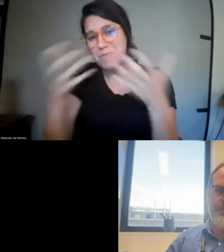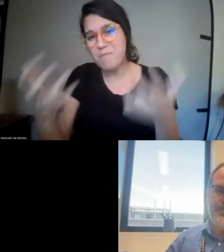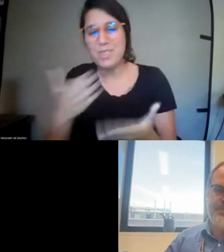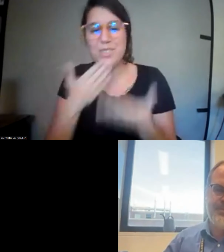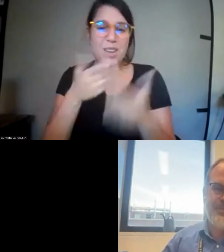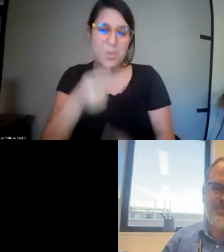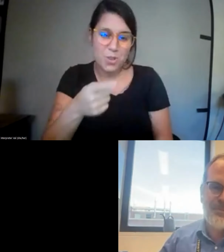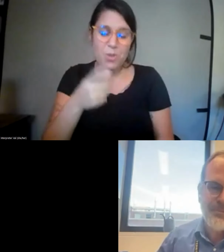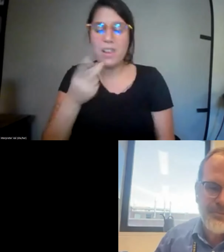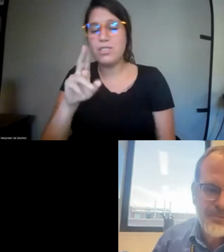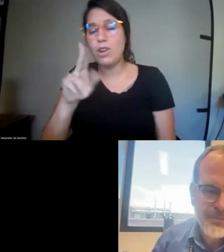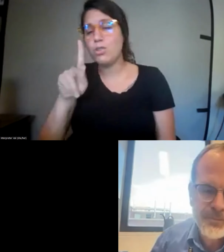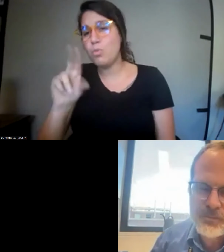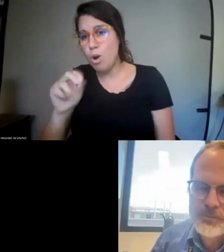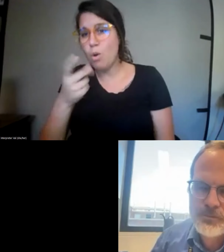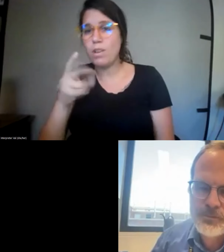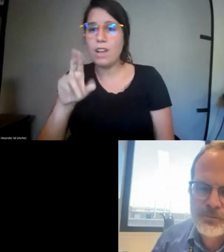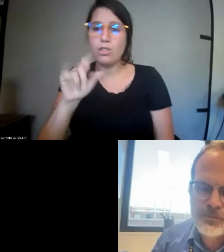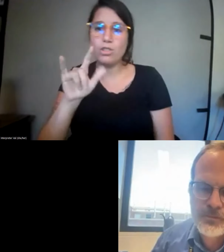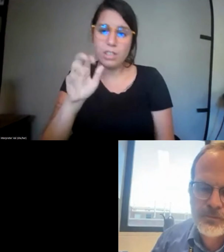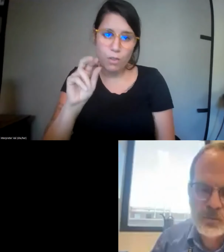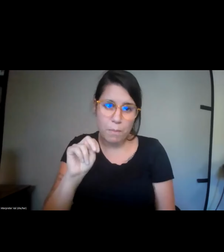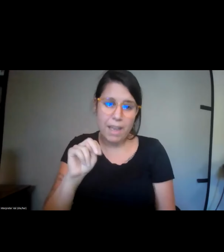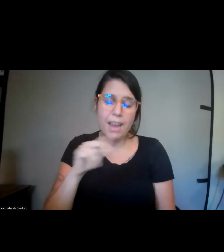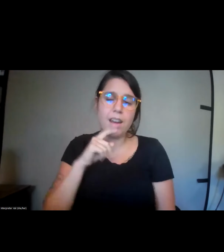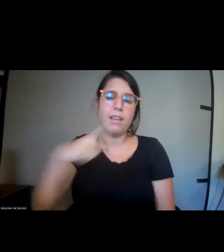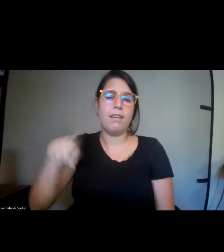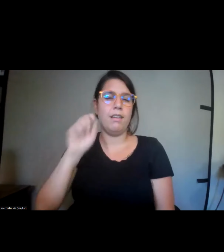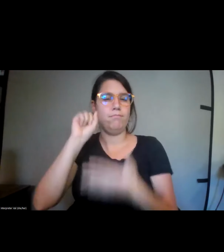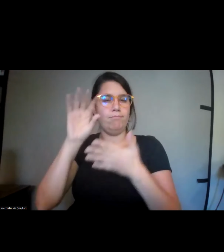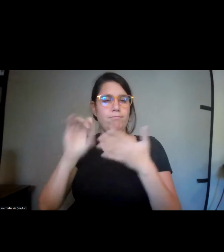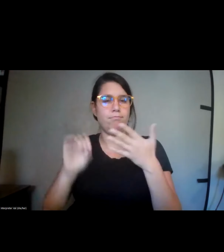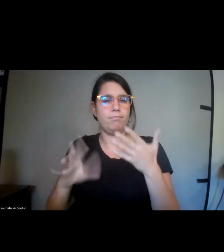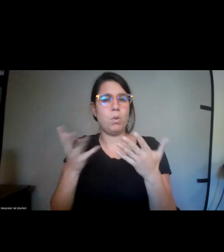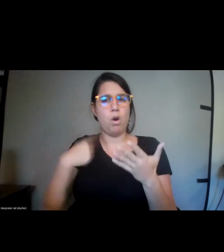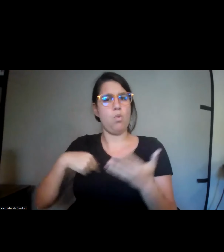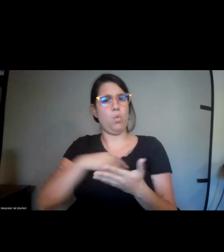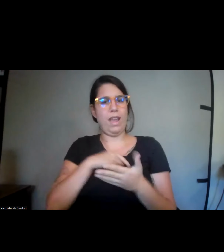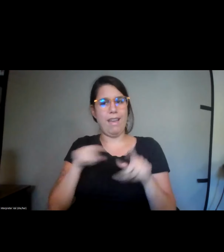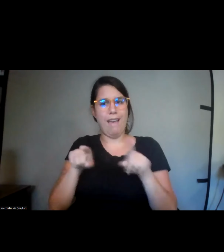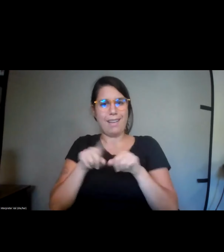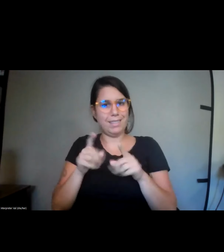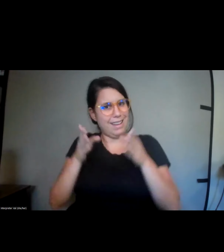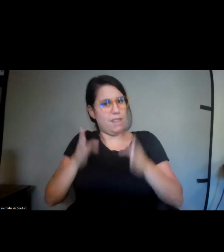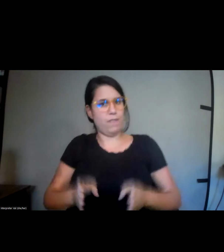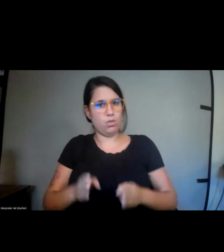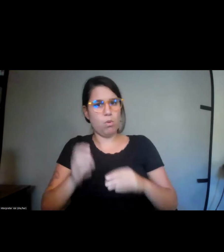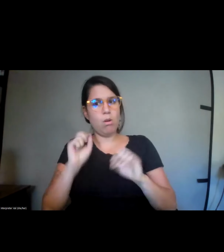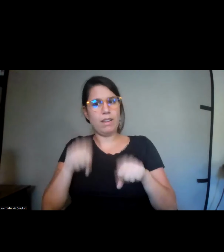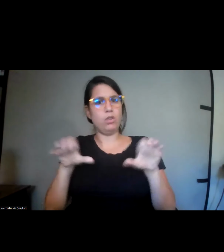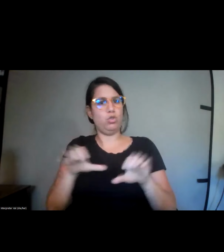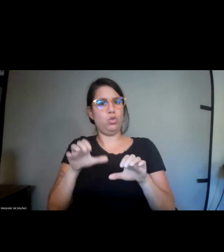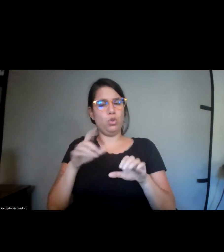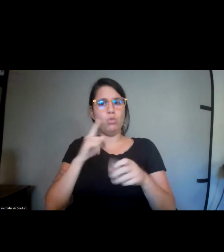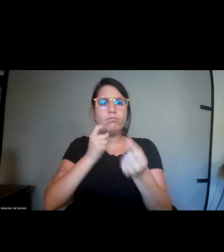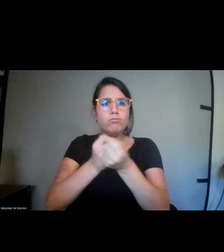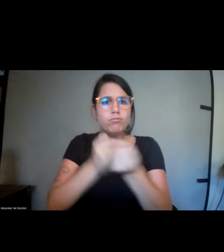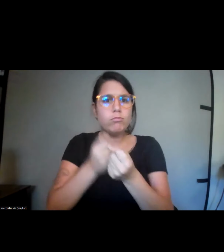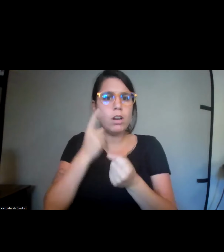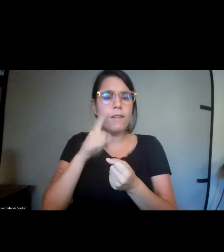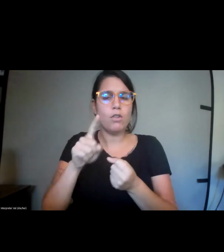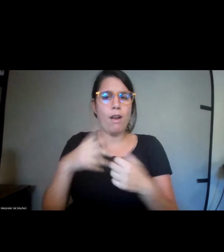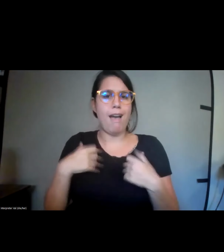Dr. Silverman all gave ideas about what we as individual citizens can do to personally advocate for health equity for people with